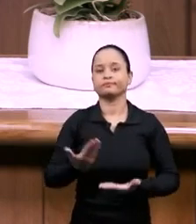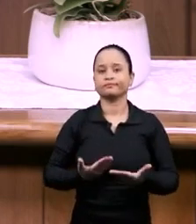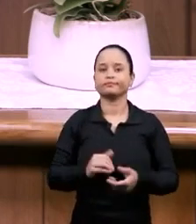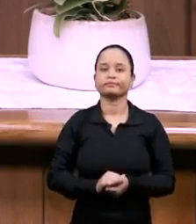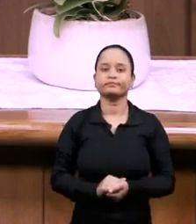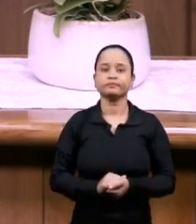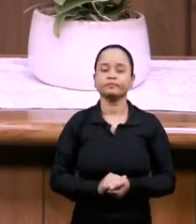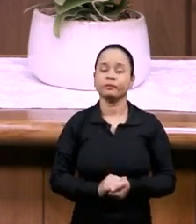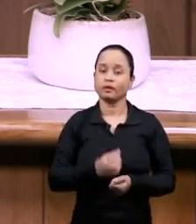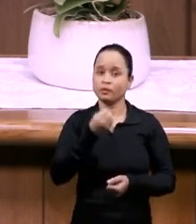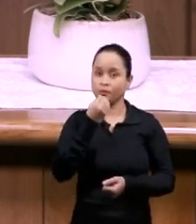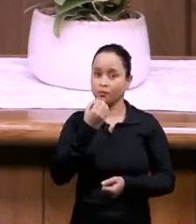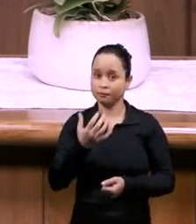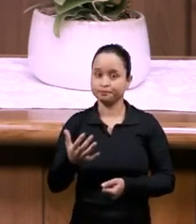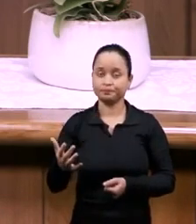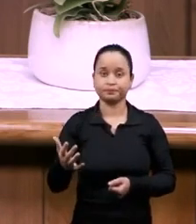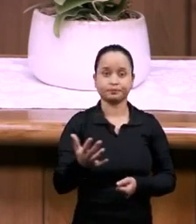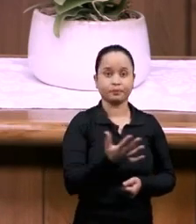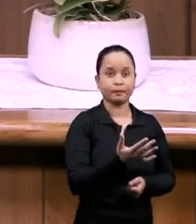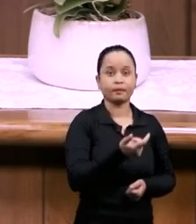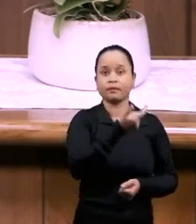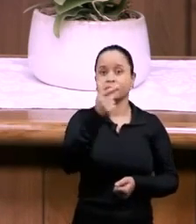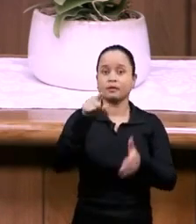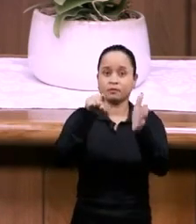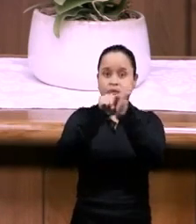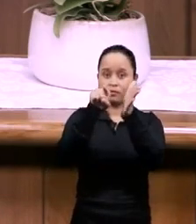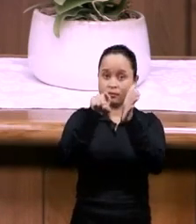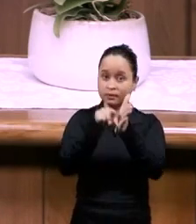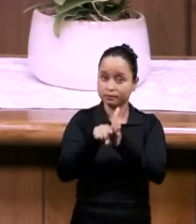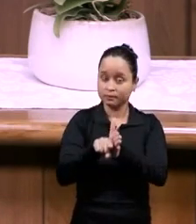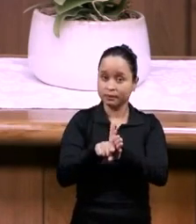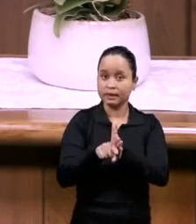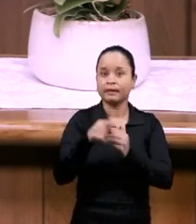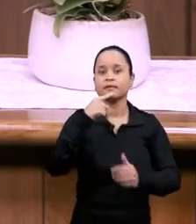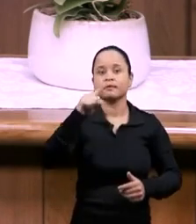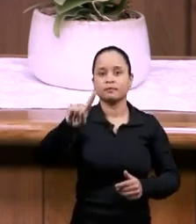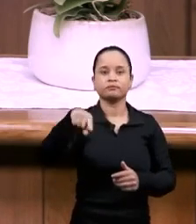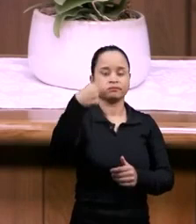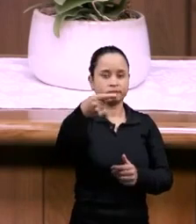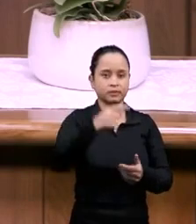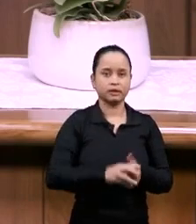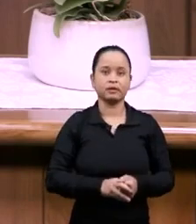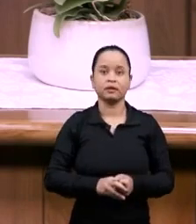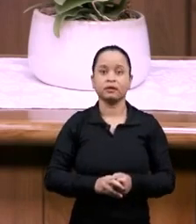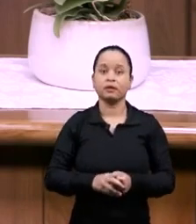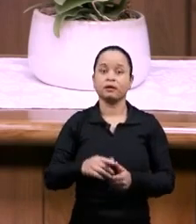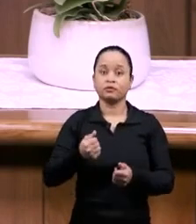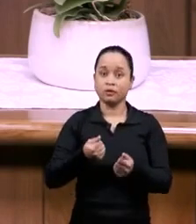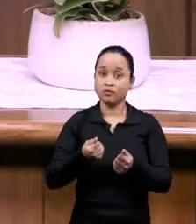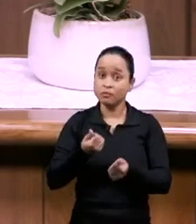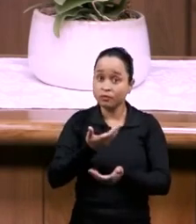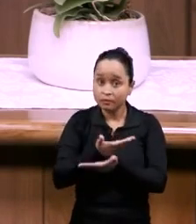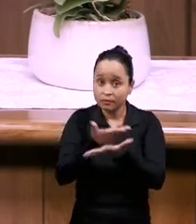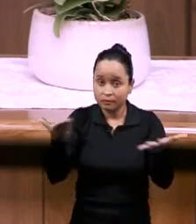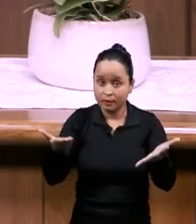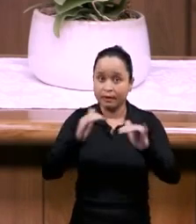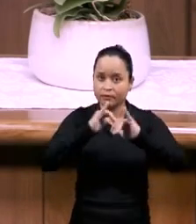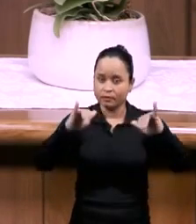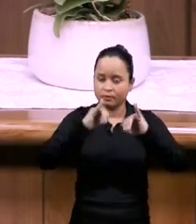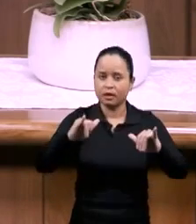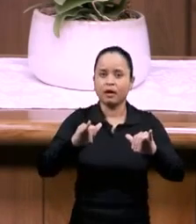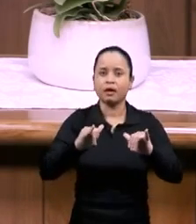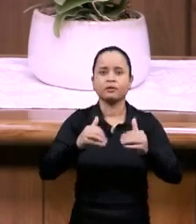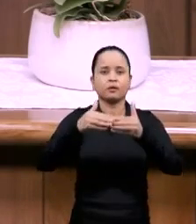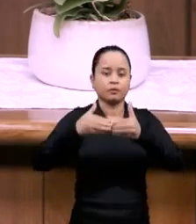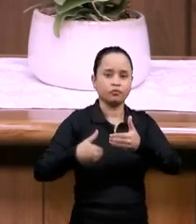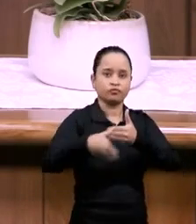will go to the questions for next week. And we will now share with the brethren. The brethren will be, from today on,